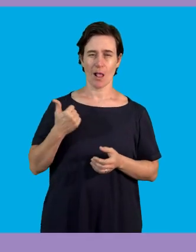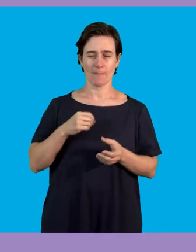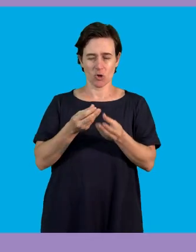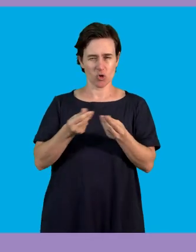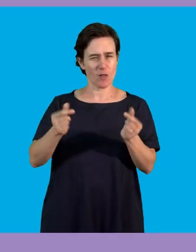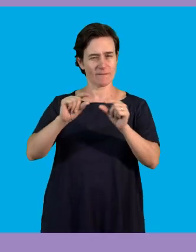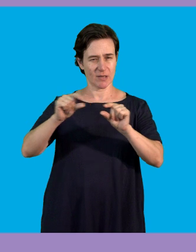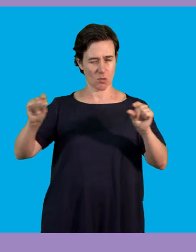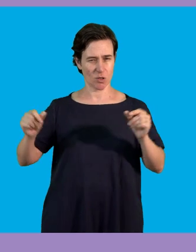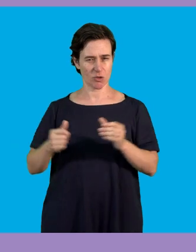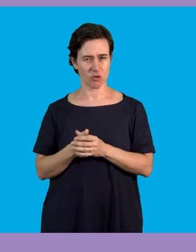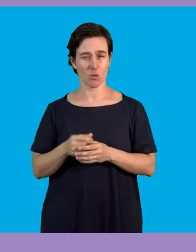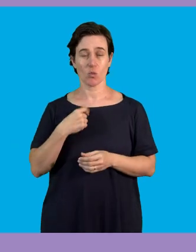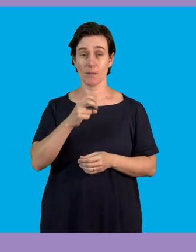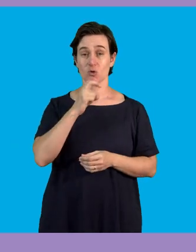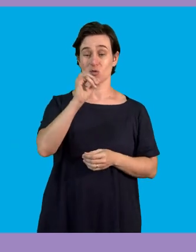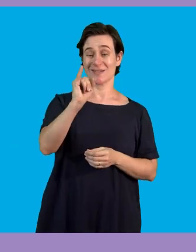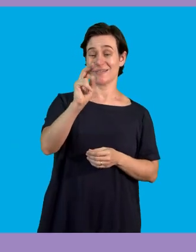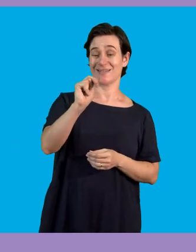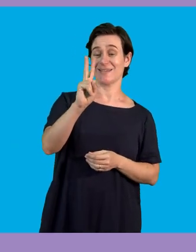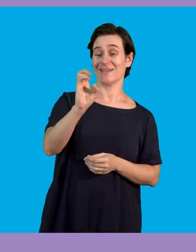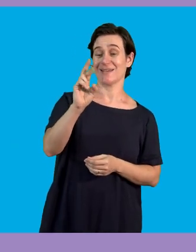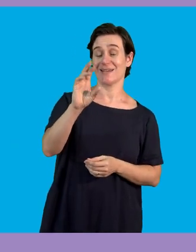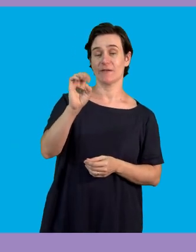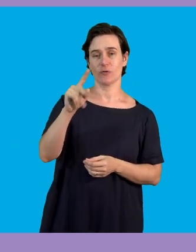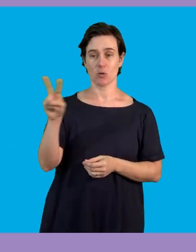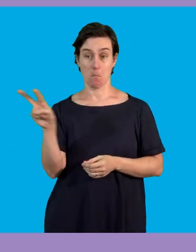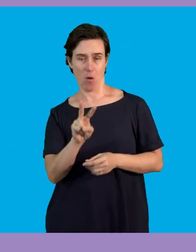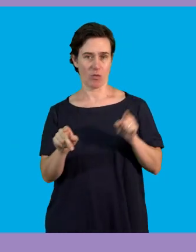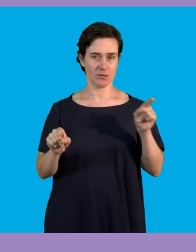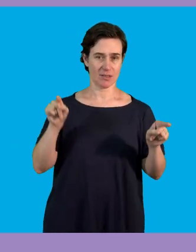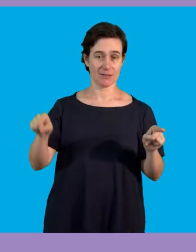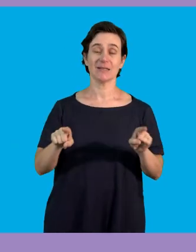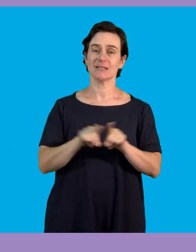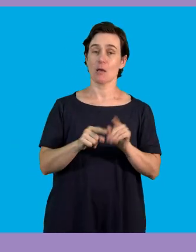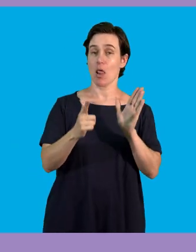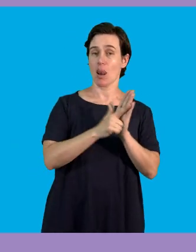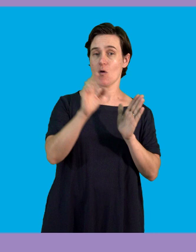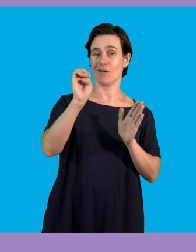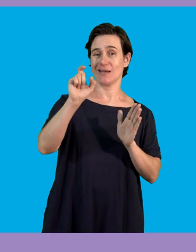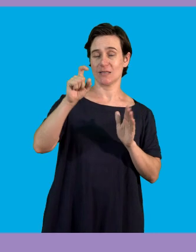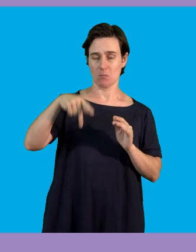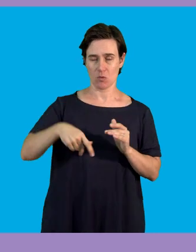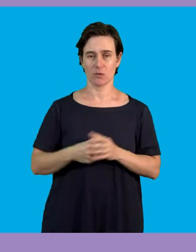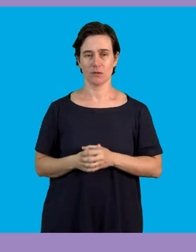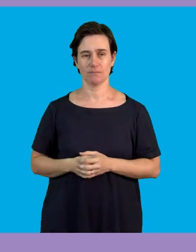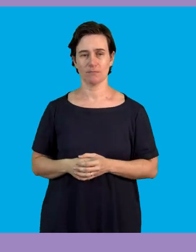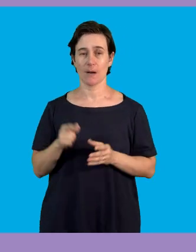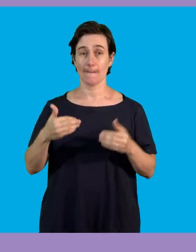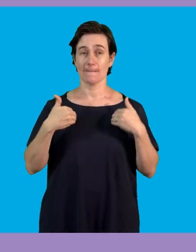equations and using inverses on both sides and laws of exponents. Let's start